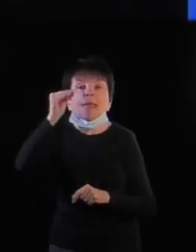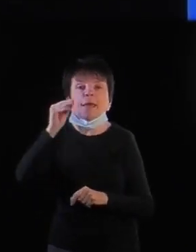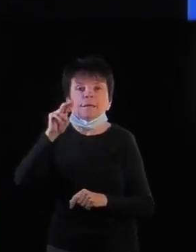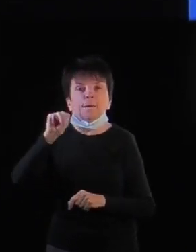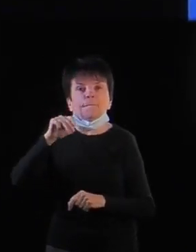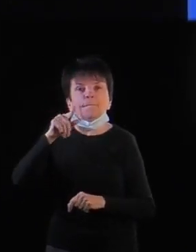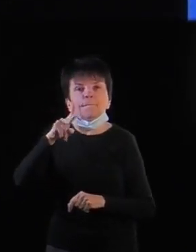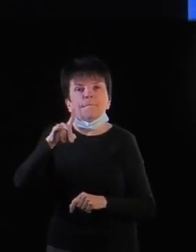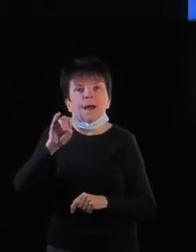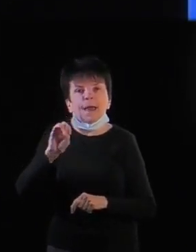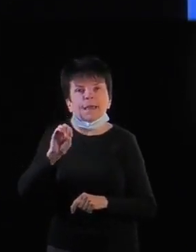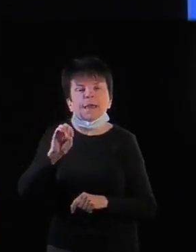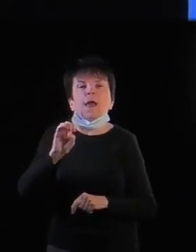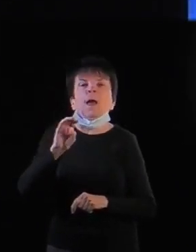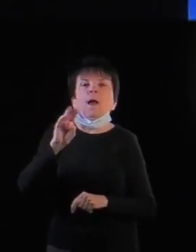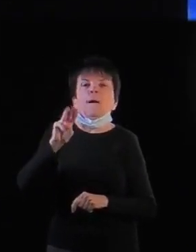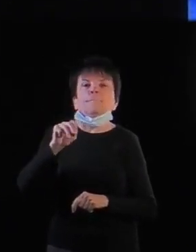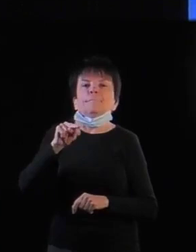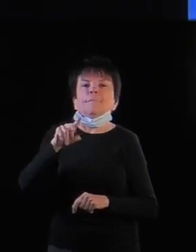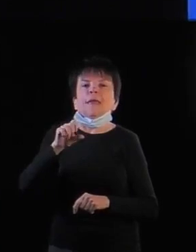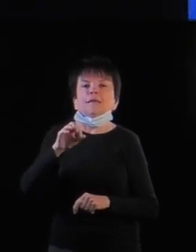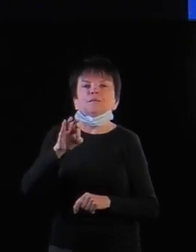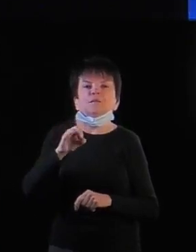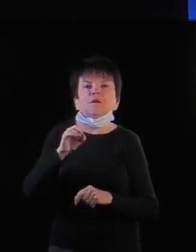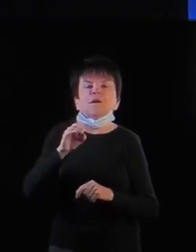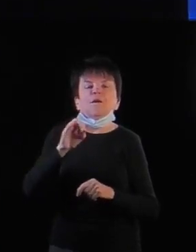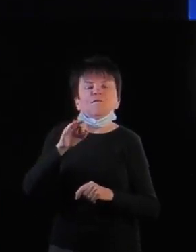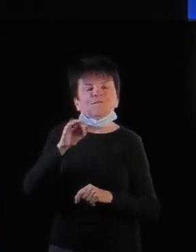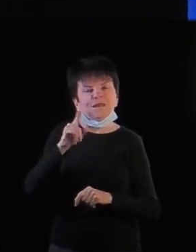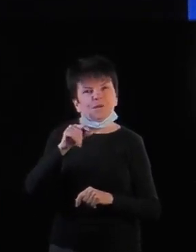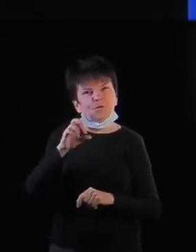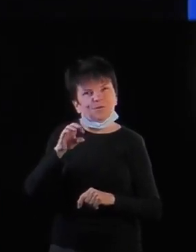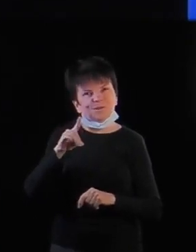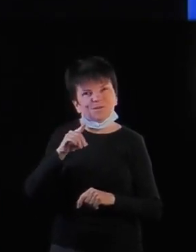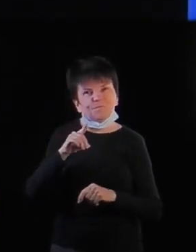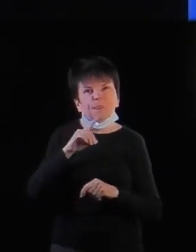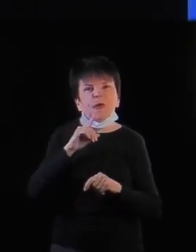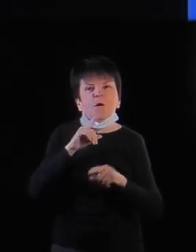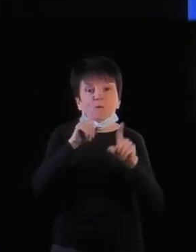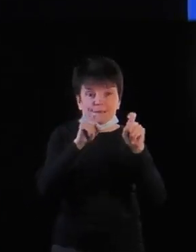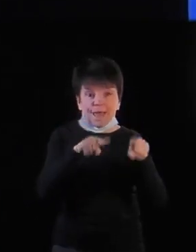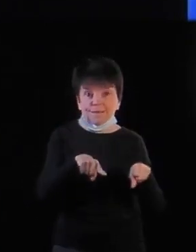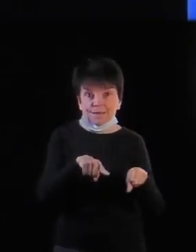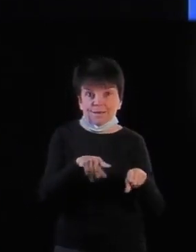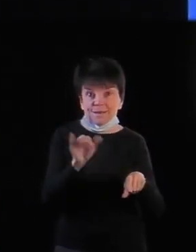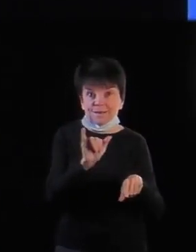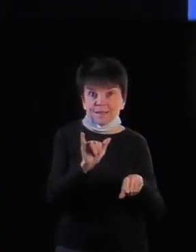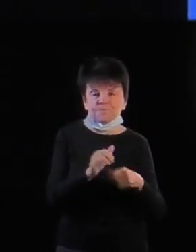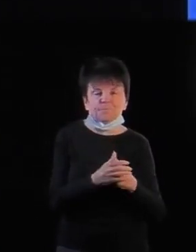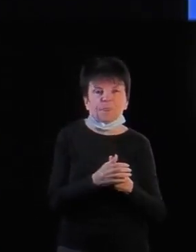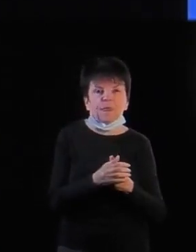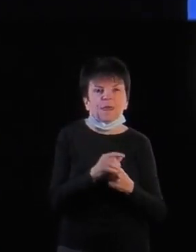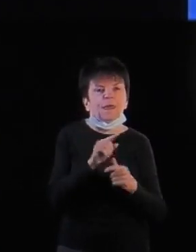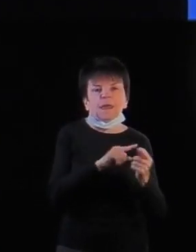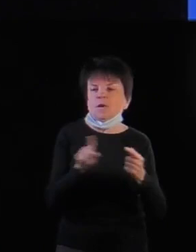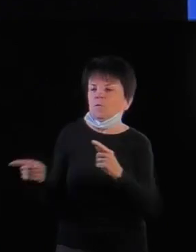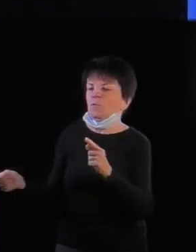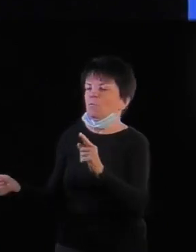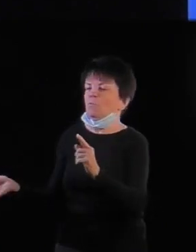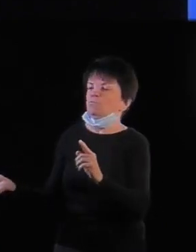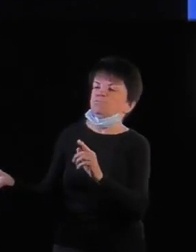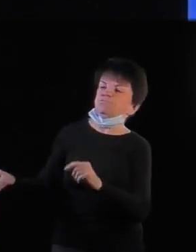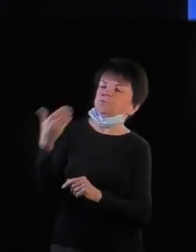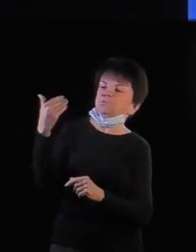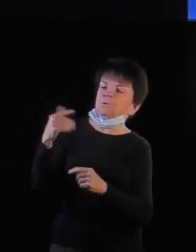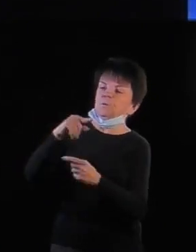was appointed an ambassador to Japan and was put to the same test, Mansfield spun the globe and put his